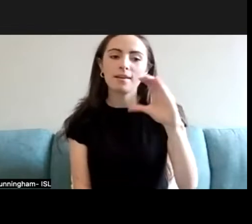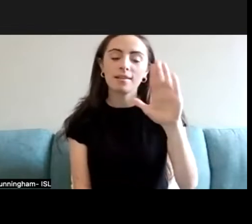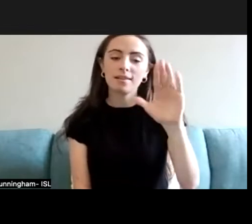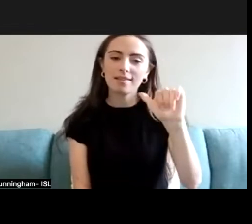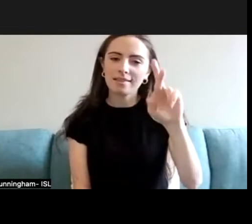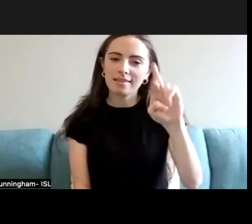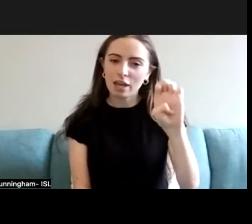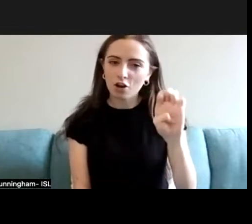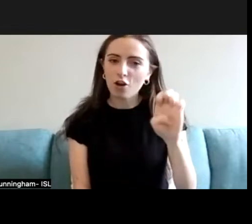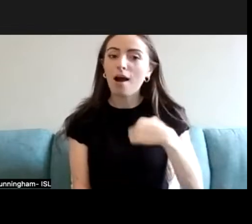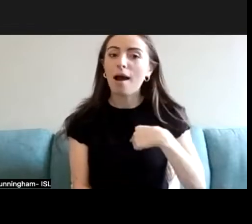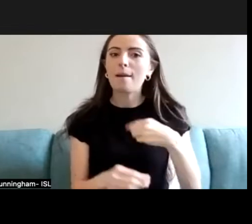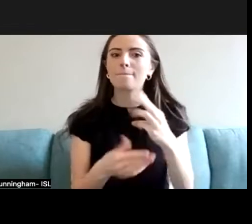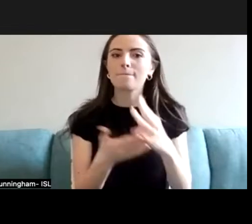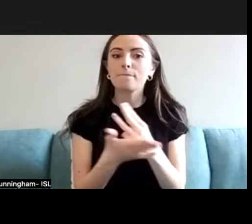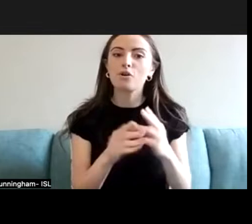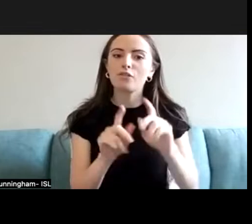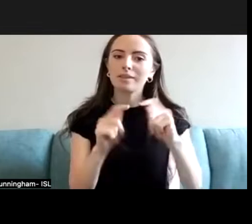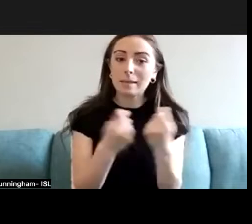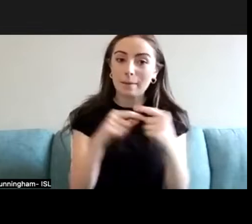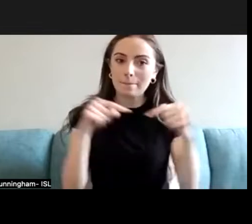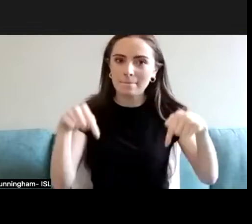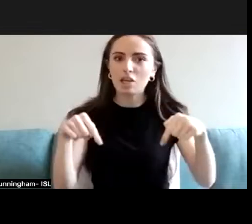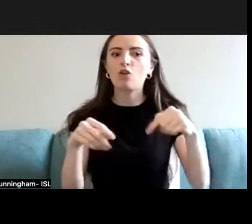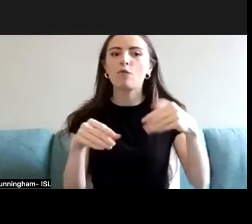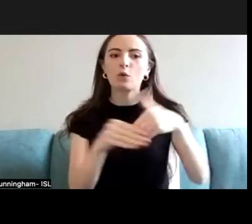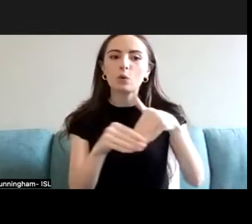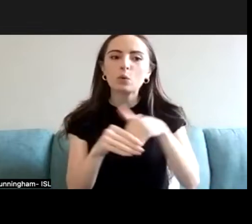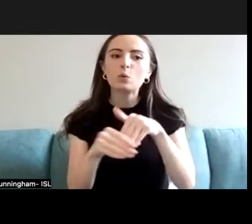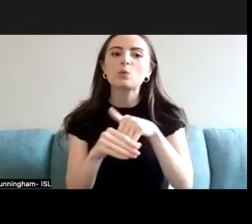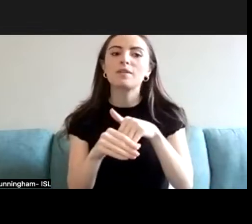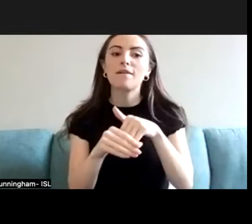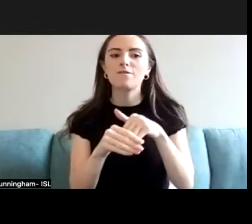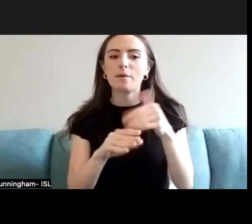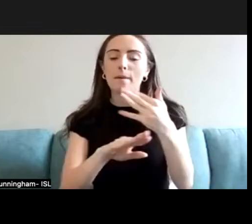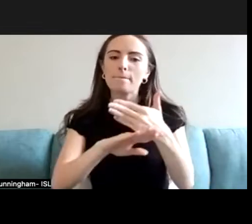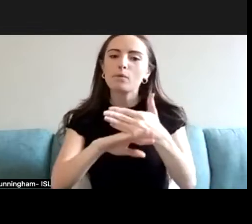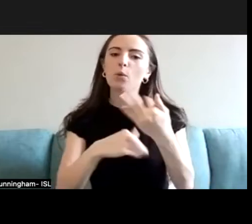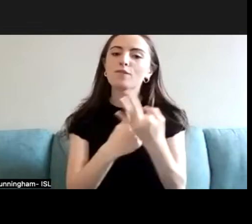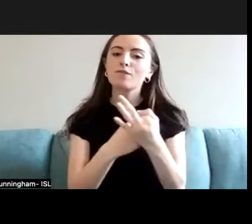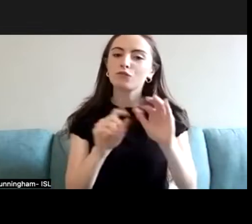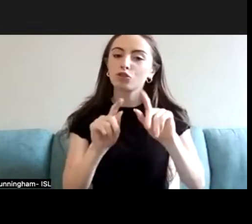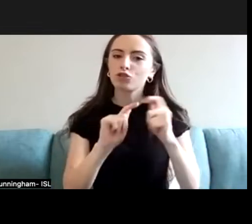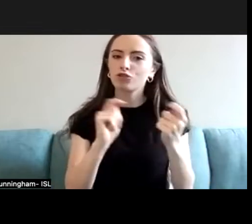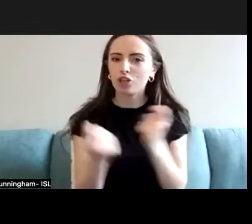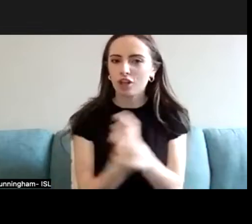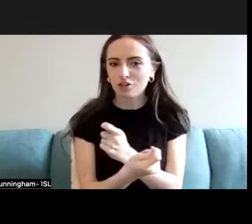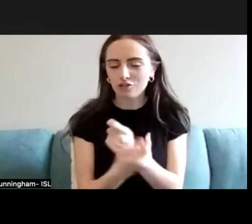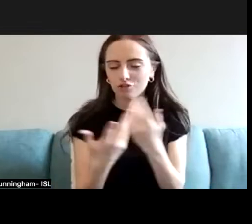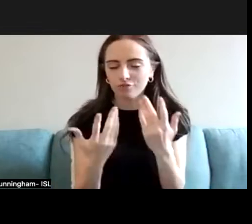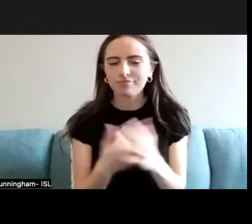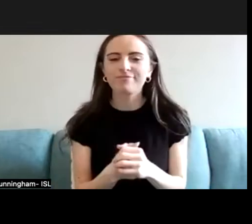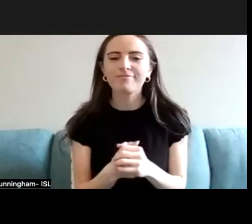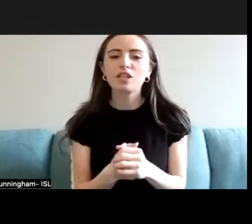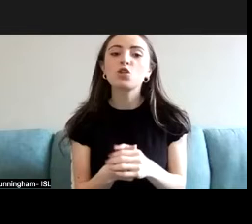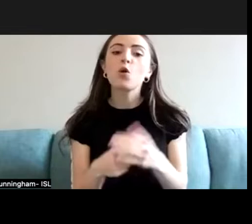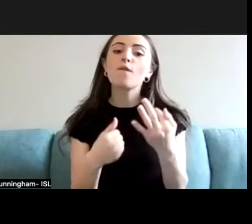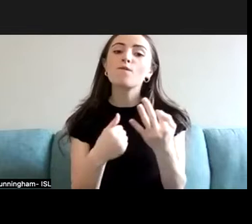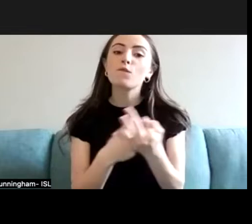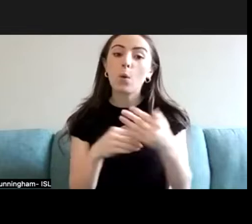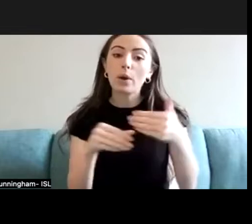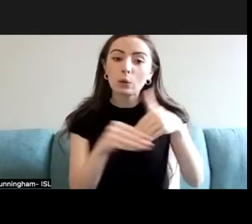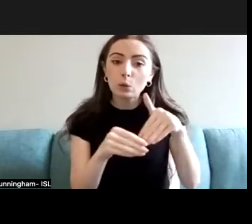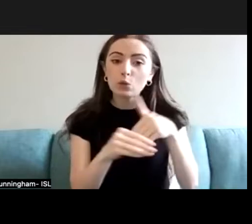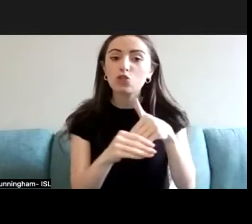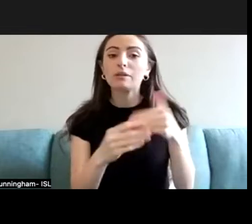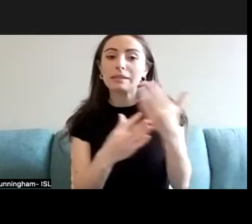team and the wider Open Doors initiative team. So just in the interest of inclusion and accessibility, I'll